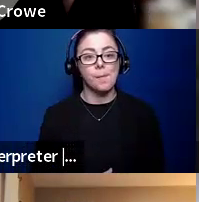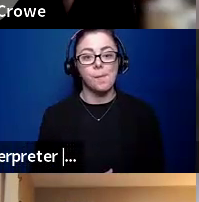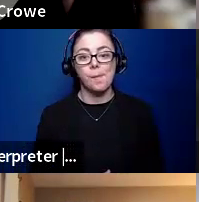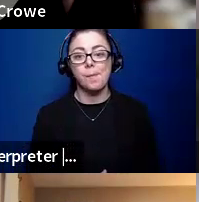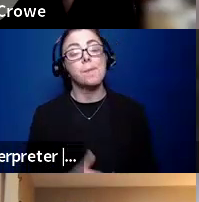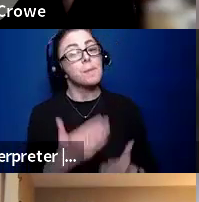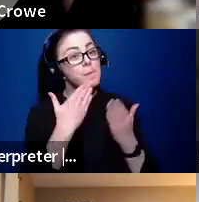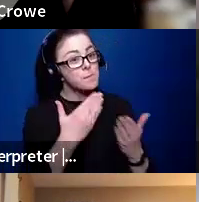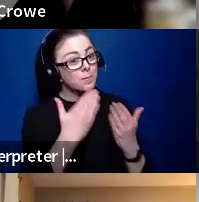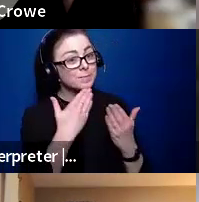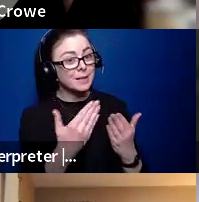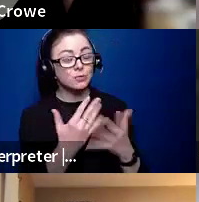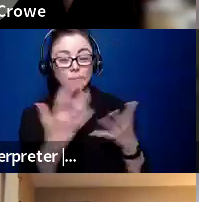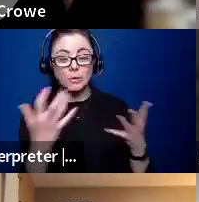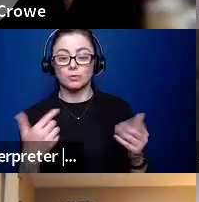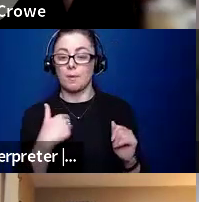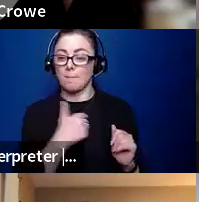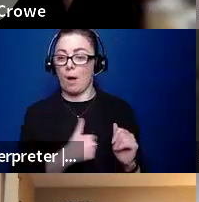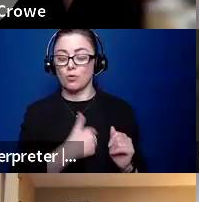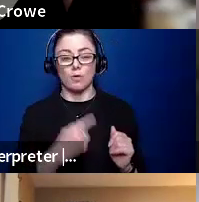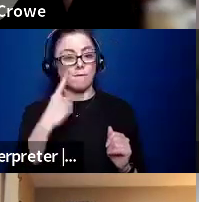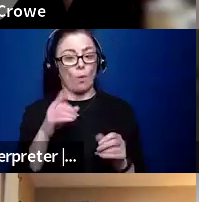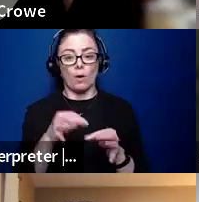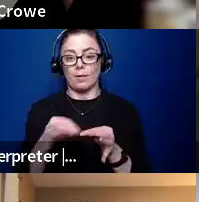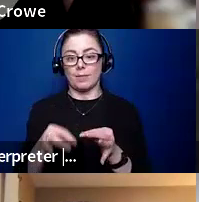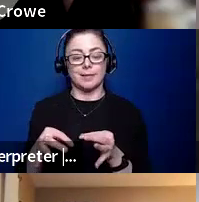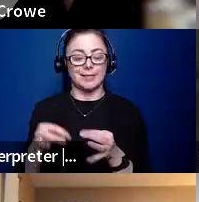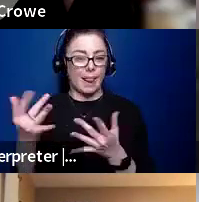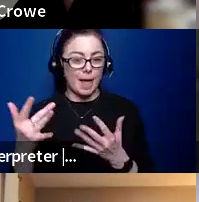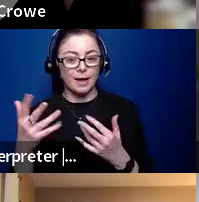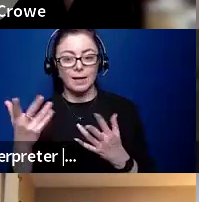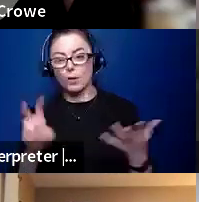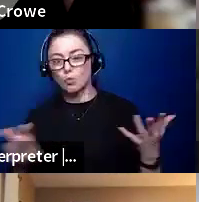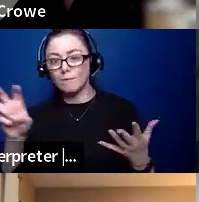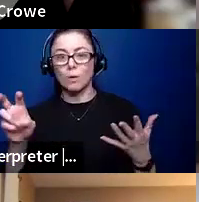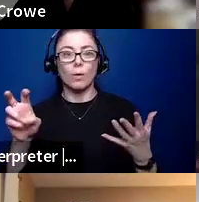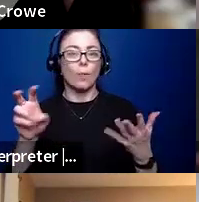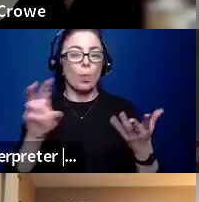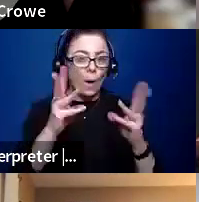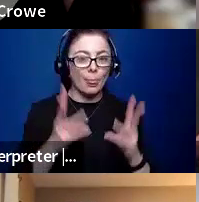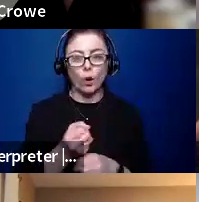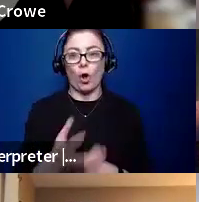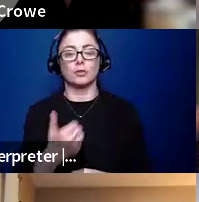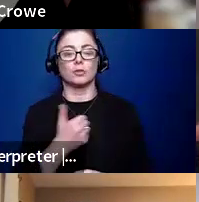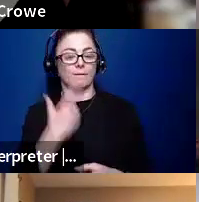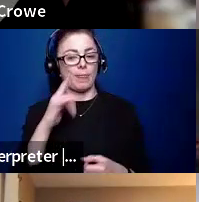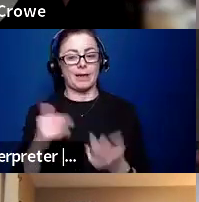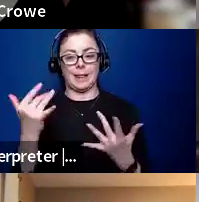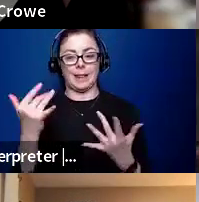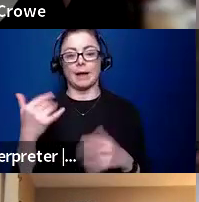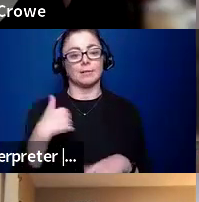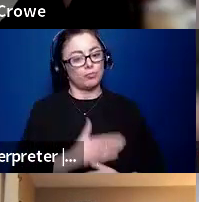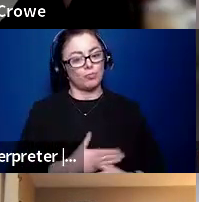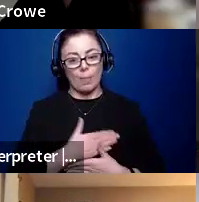Thank you. Thanks so much. And I apologize for the delay my travel and the weather caused, but just appreciate the opportunity to